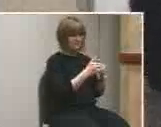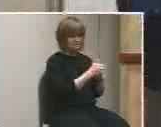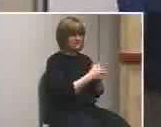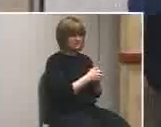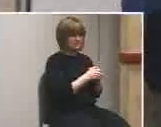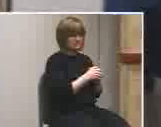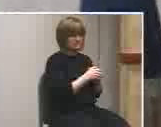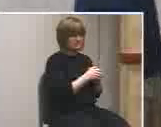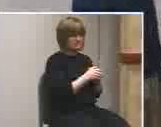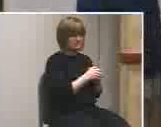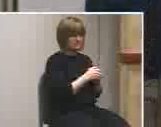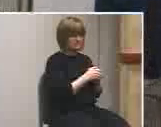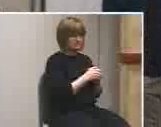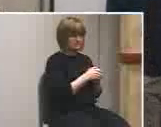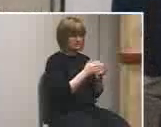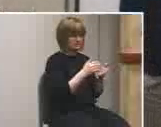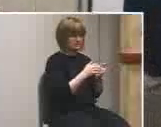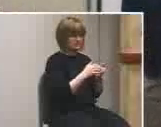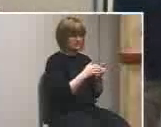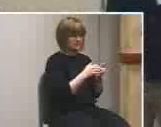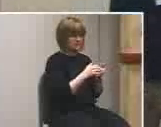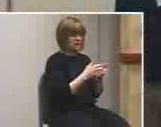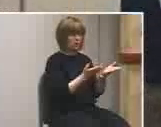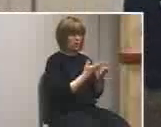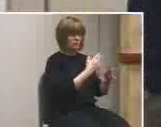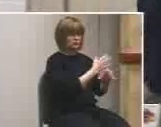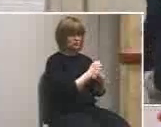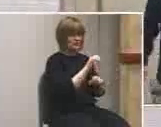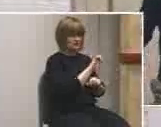into, well, what would get them the same thing?